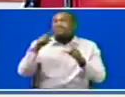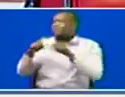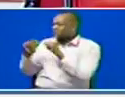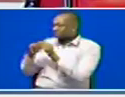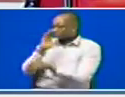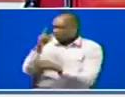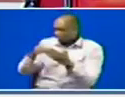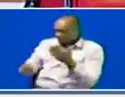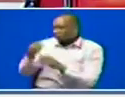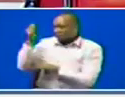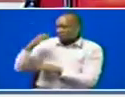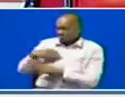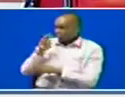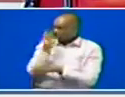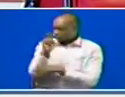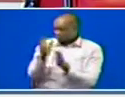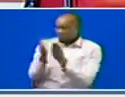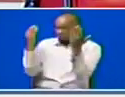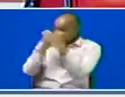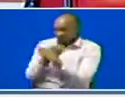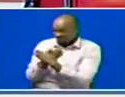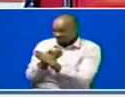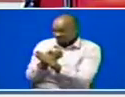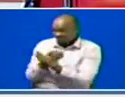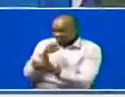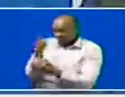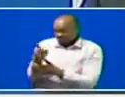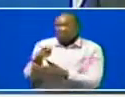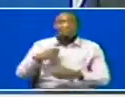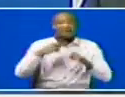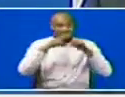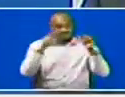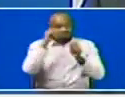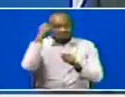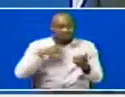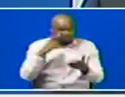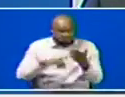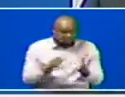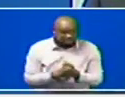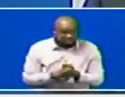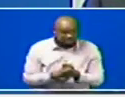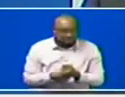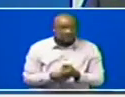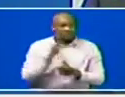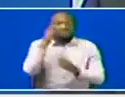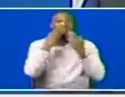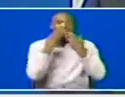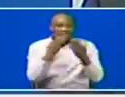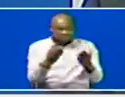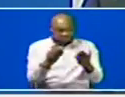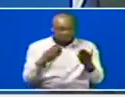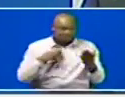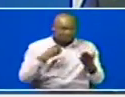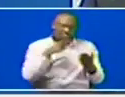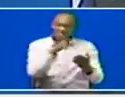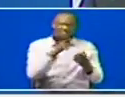to the Kenyans who are watching you tonight? My message to the Kenyans is, first, thank you. I owe so much